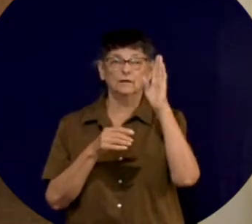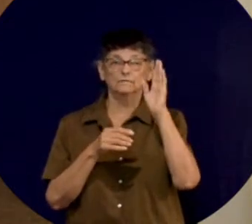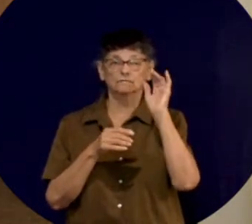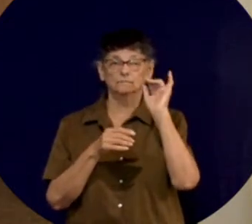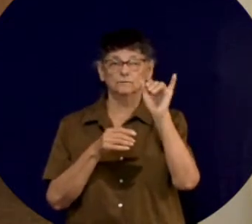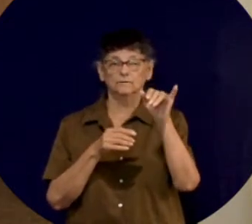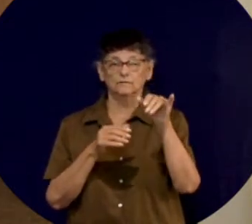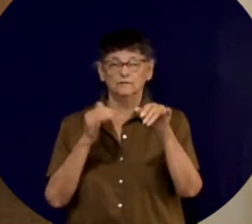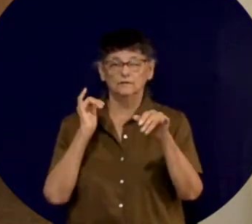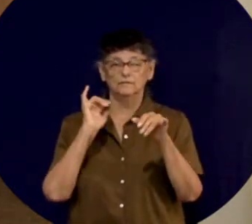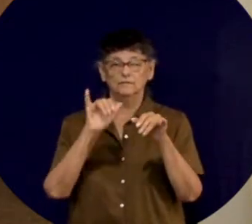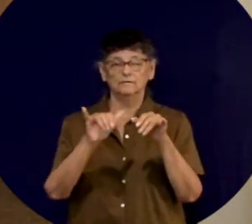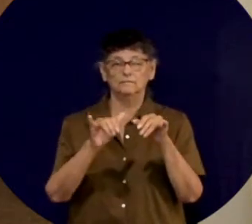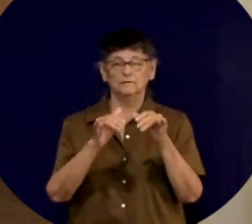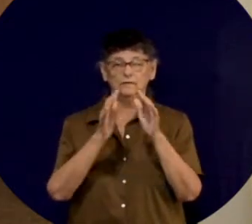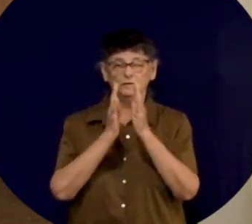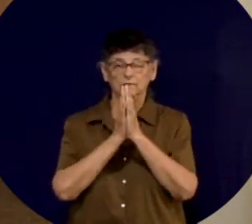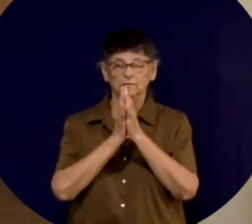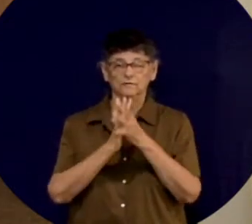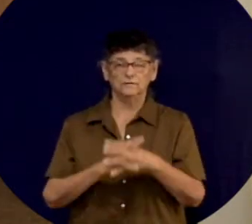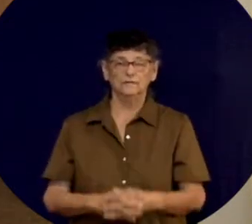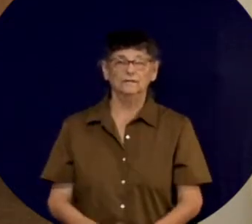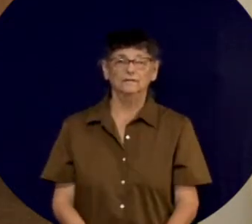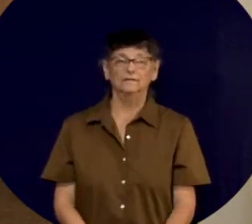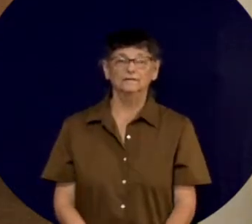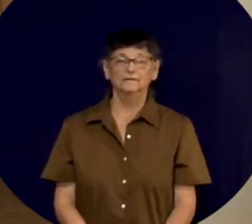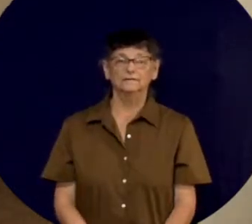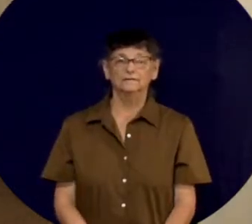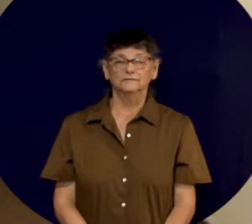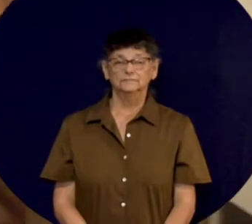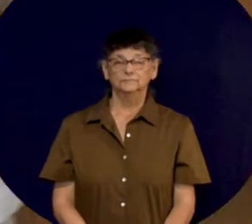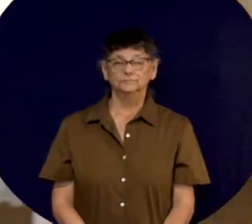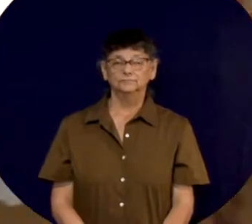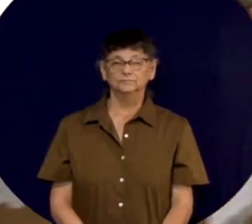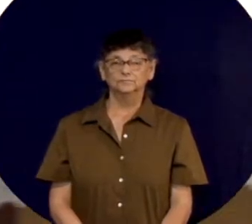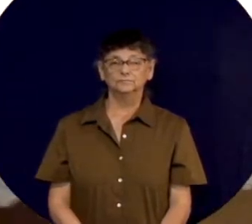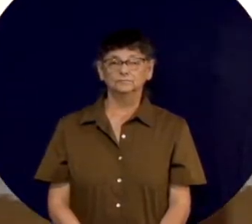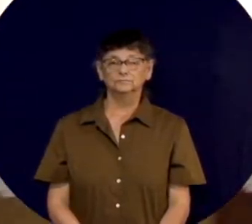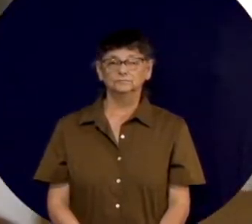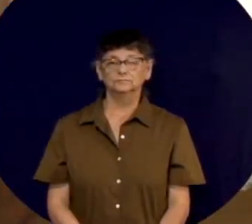one God, forever and ever. Amen.